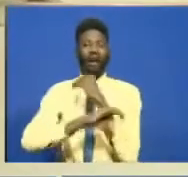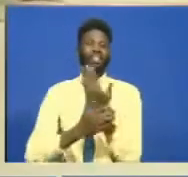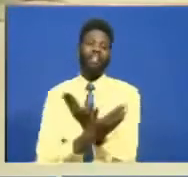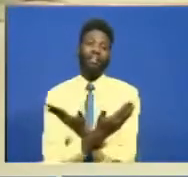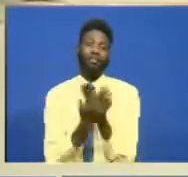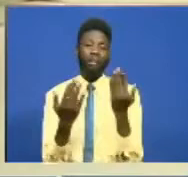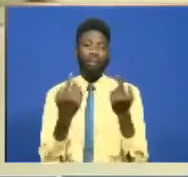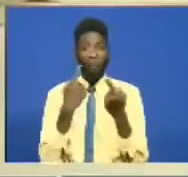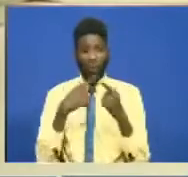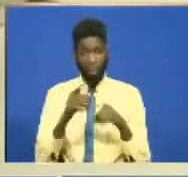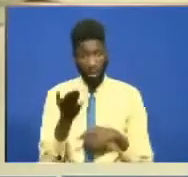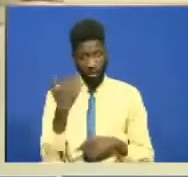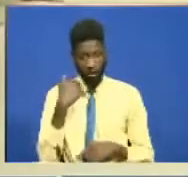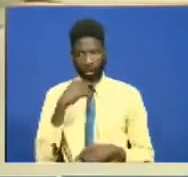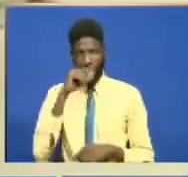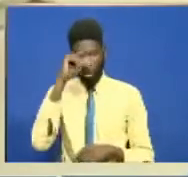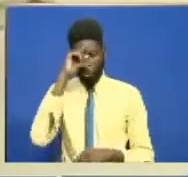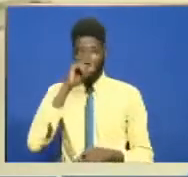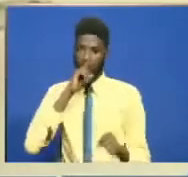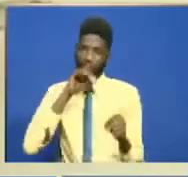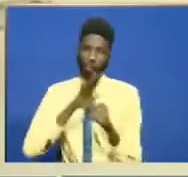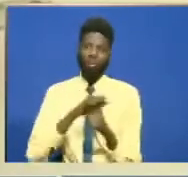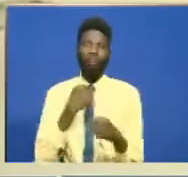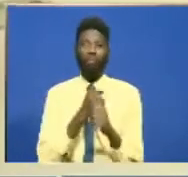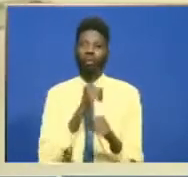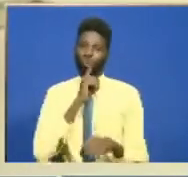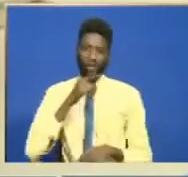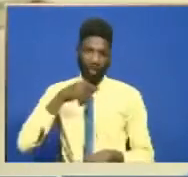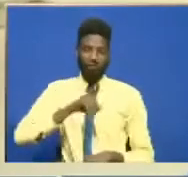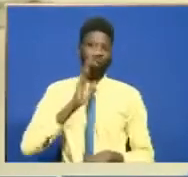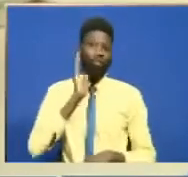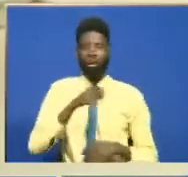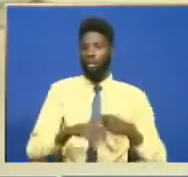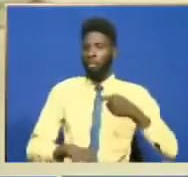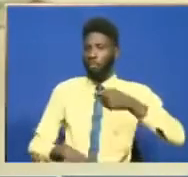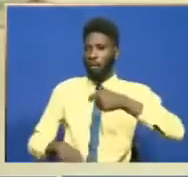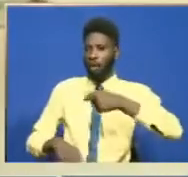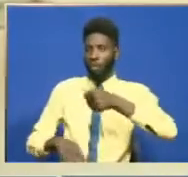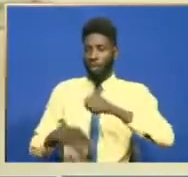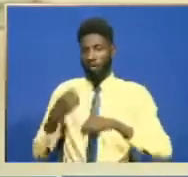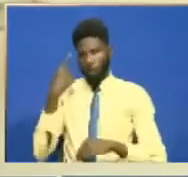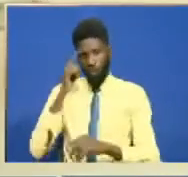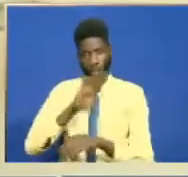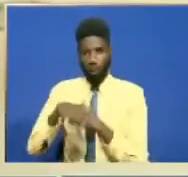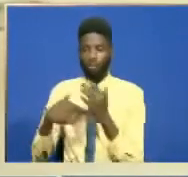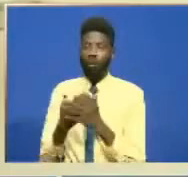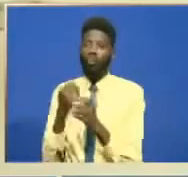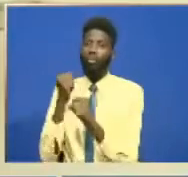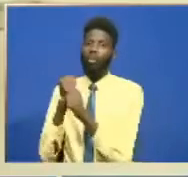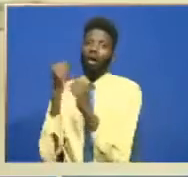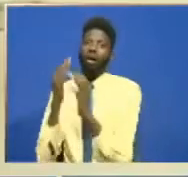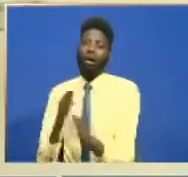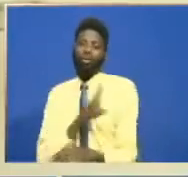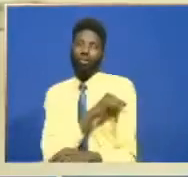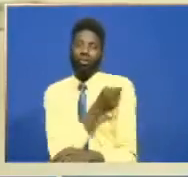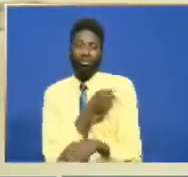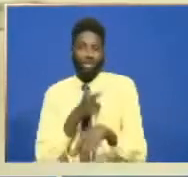government promised that it will ensure that it incur costs of medication for all the healthcare workers. But they have actually